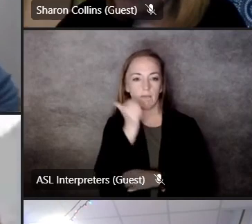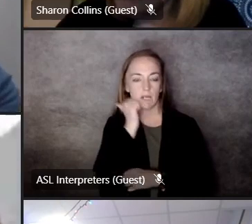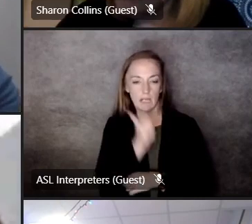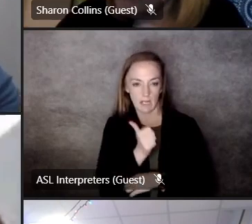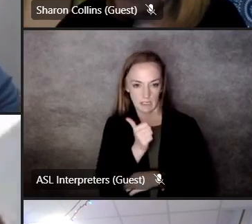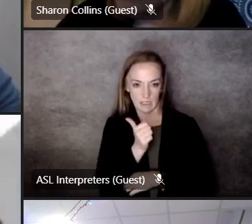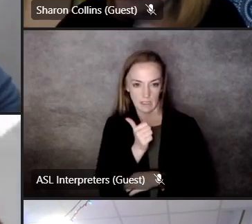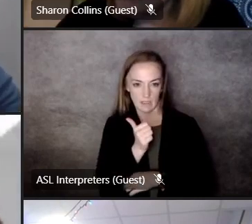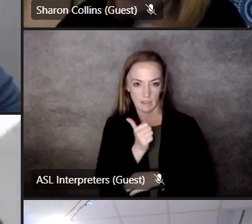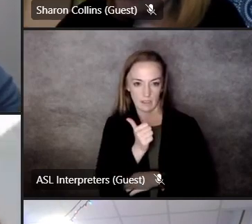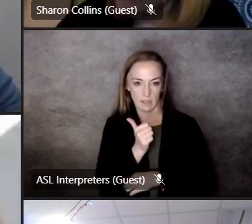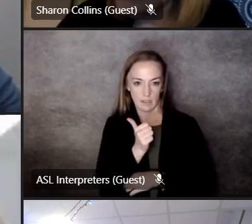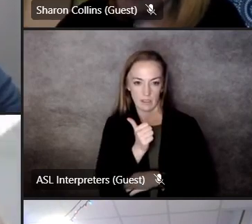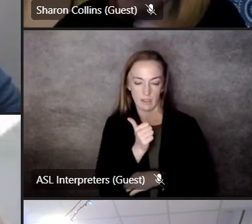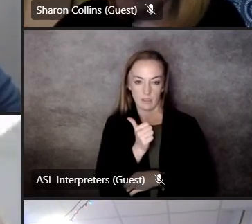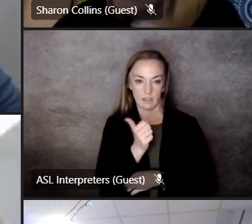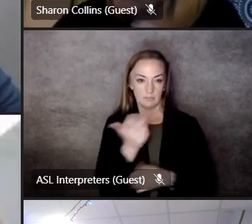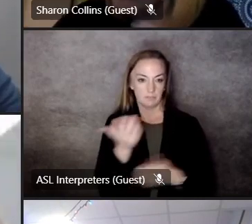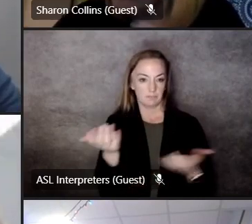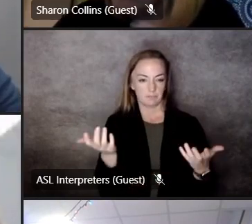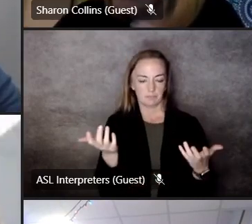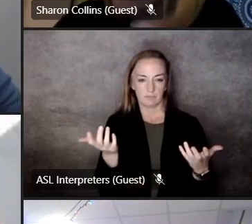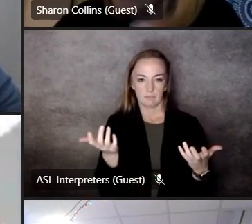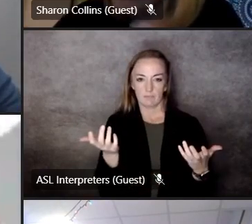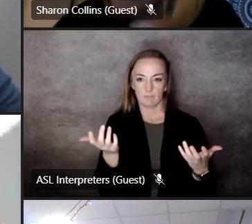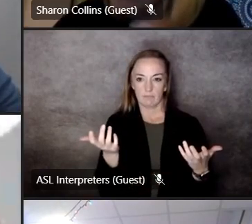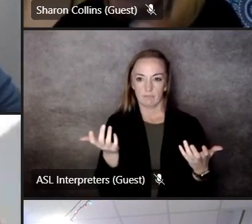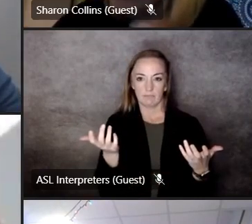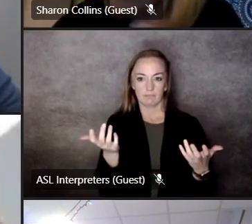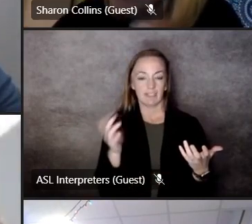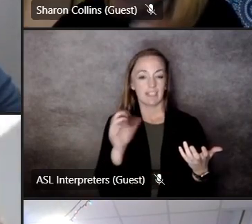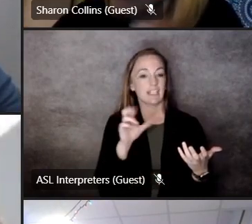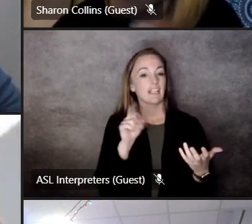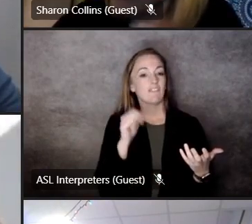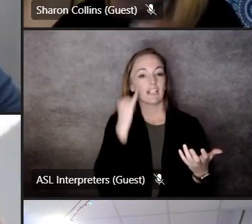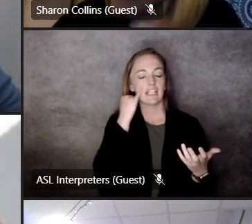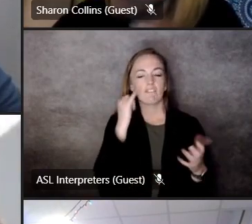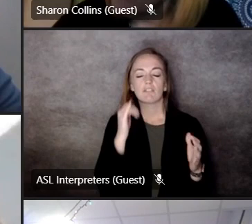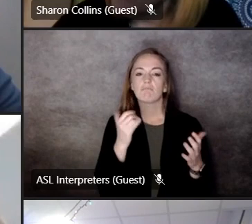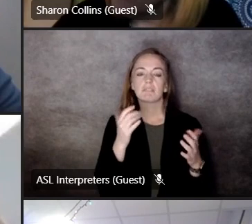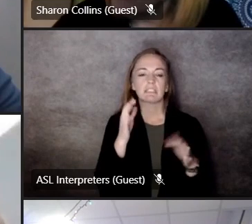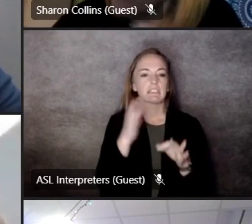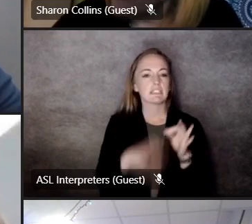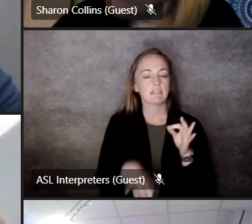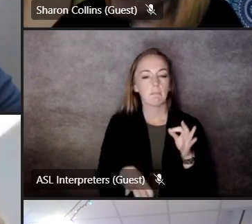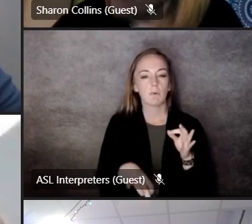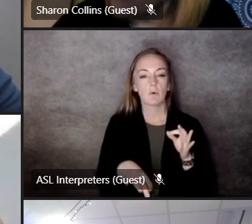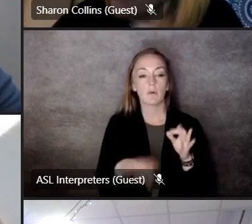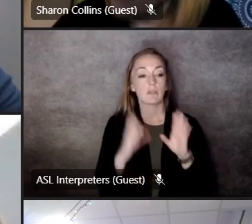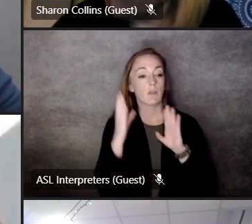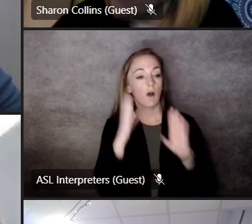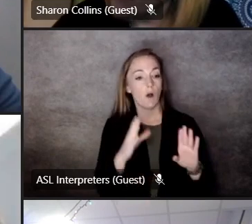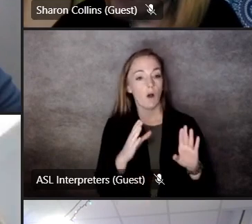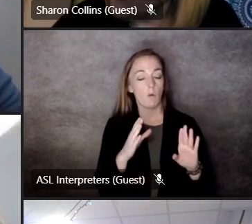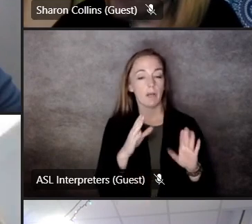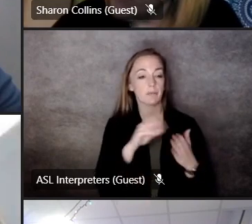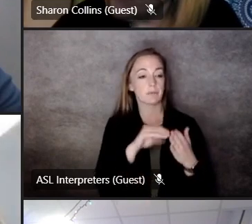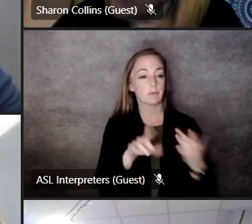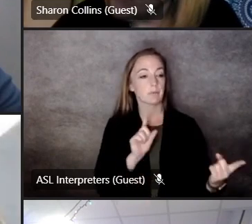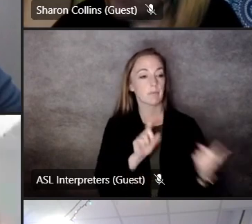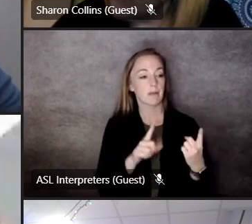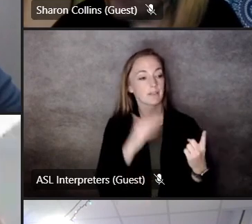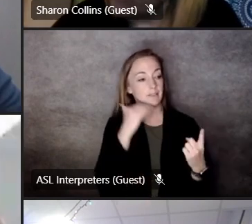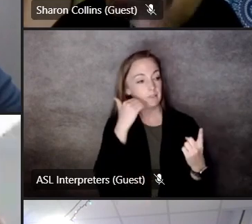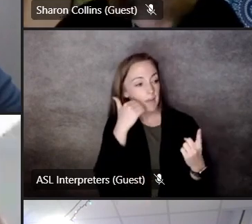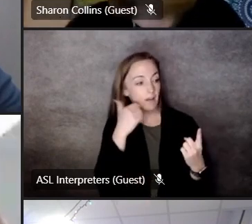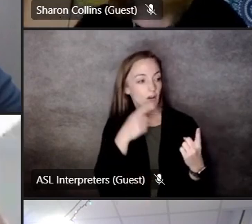as small as a smile in the hallway, to a student, to a conversation, a sidebar,